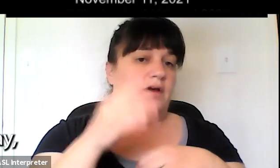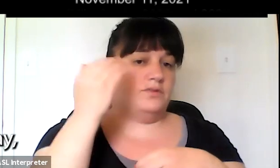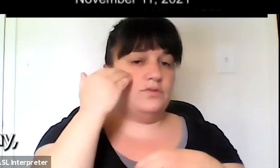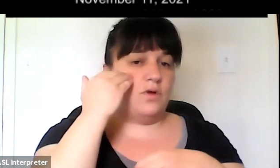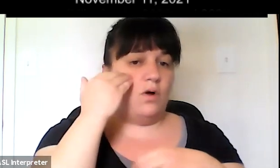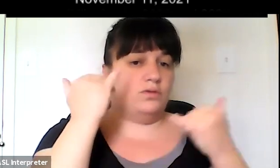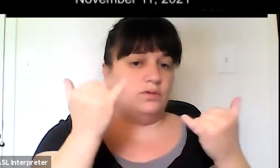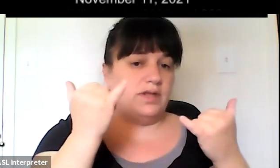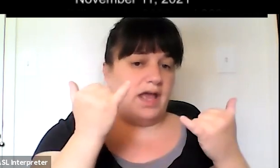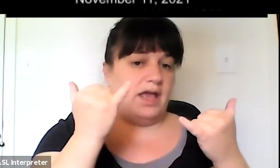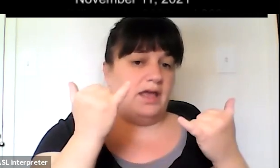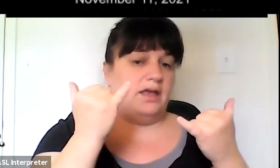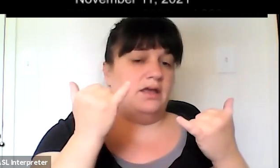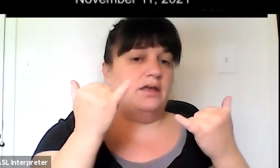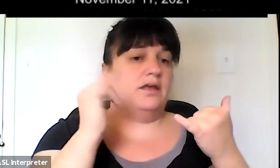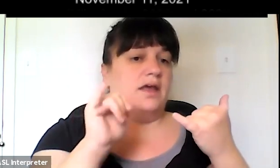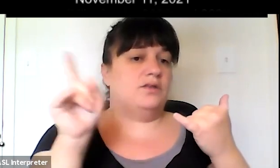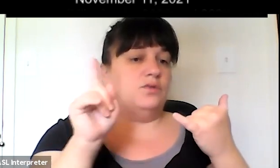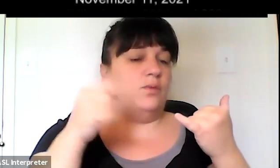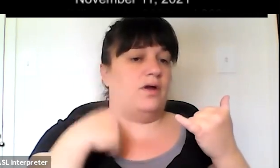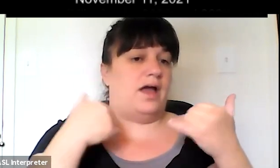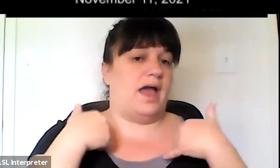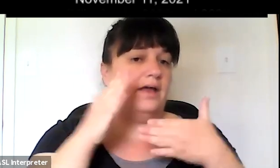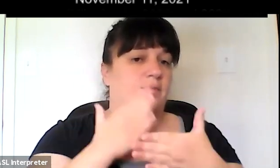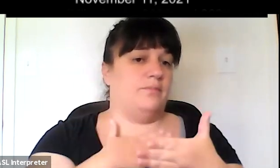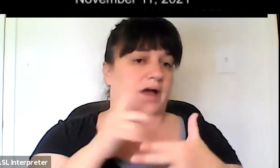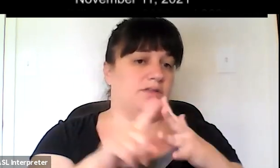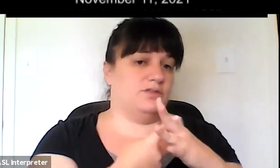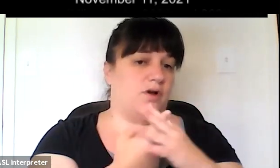of today, and which is where I had my start.